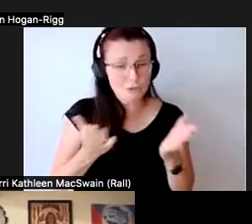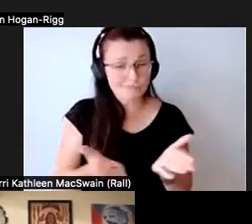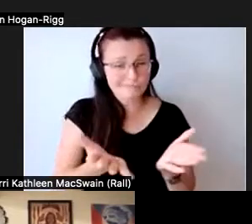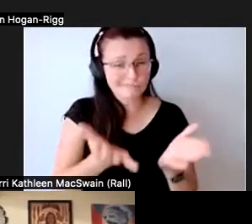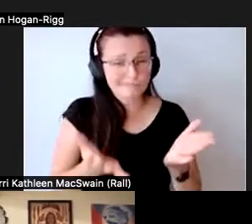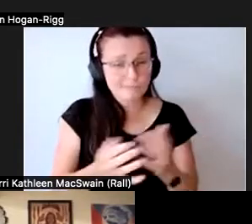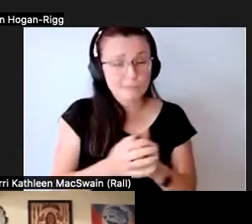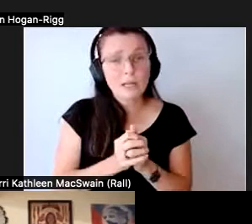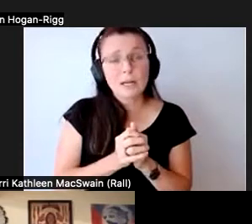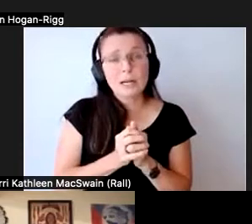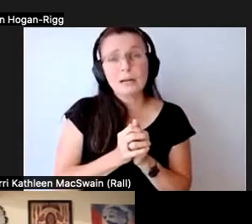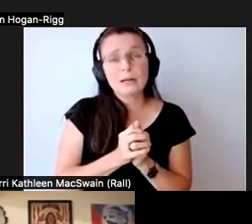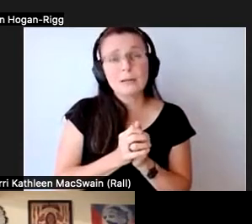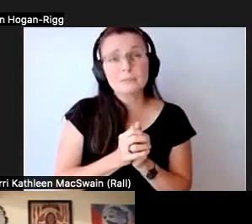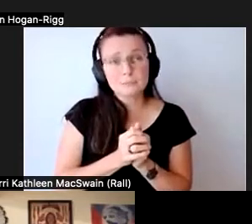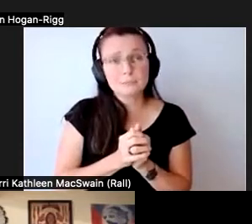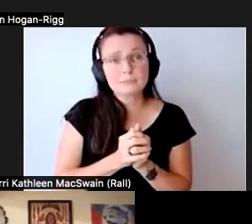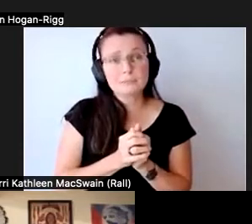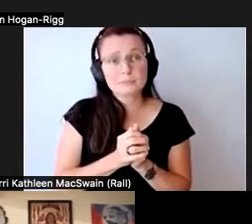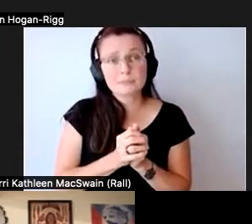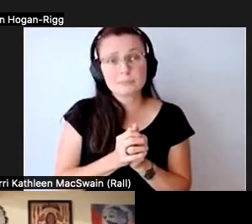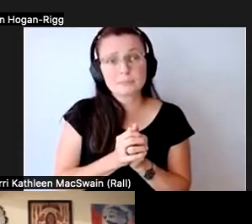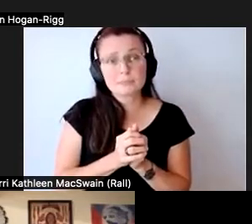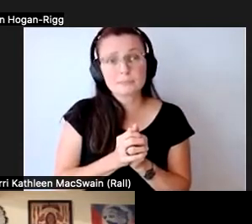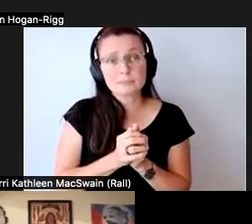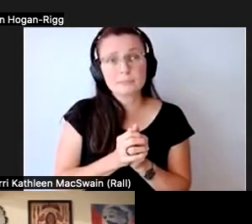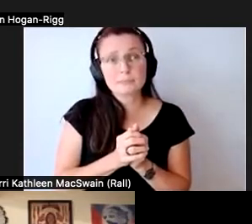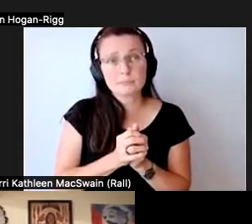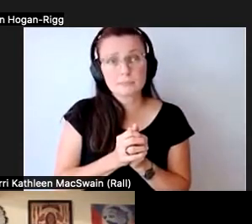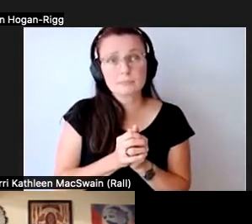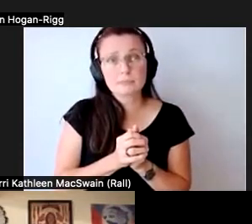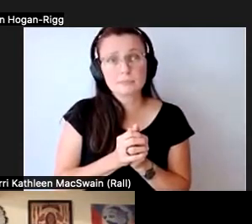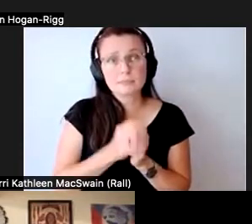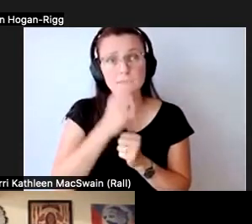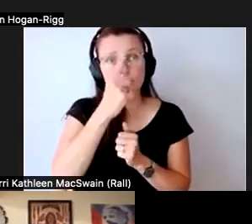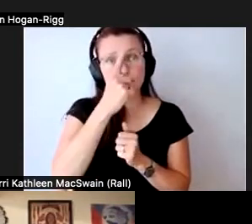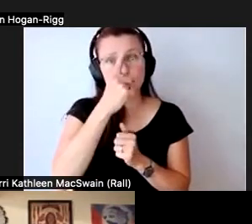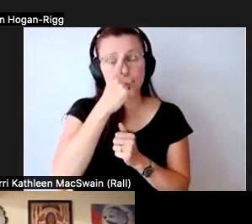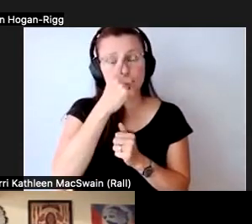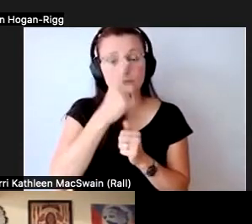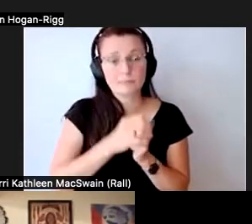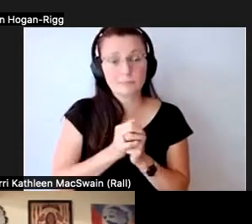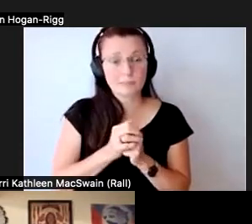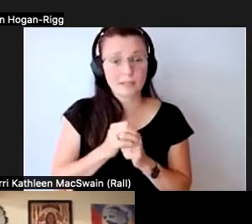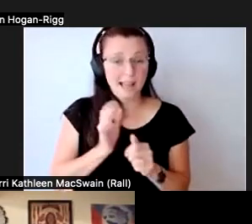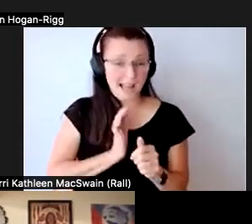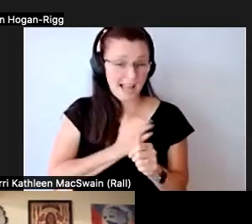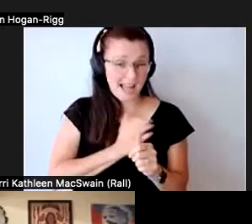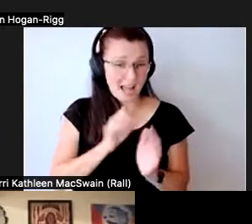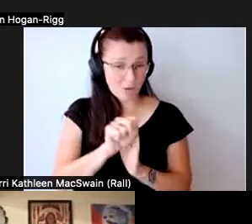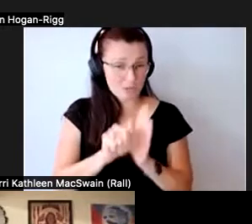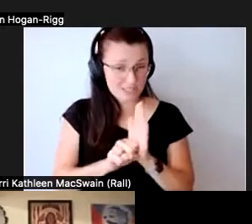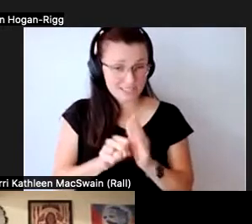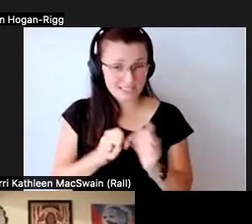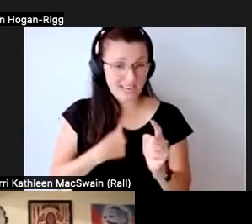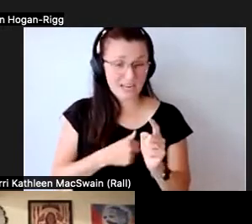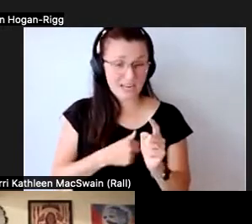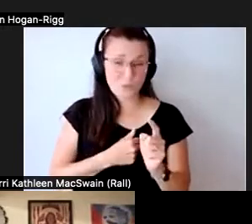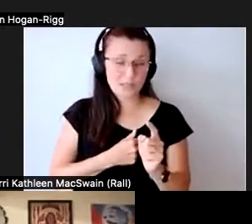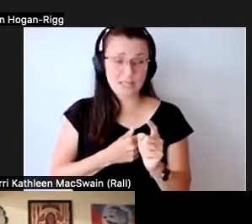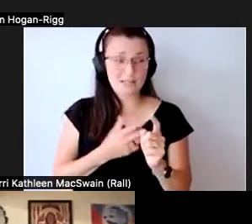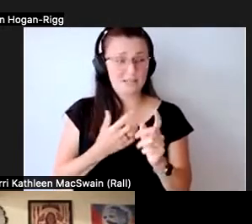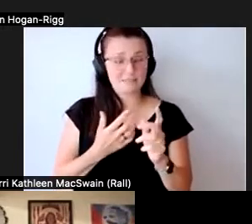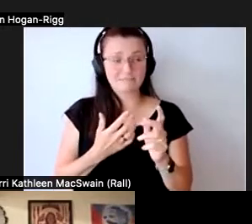people who are going to again experience a fatal or non-fatal overdose here in our state. And this is just another